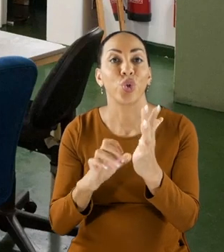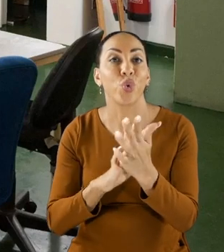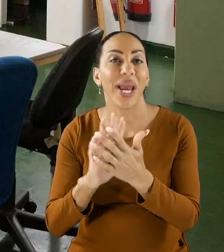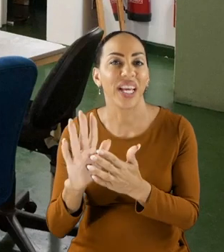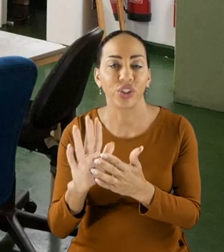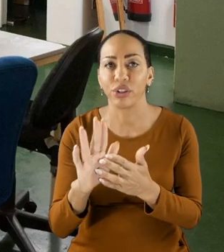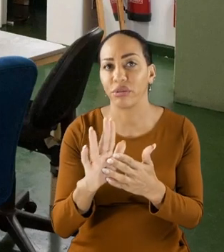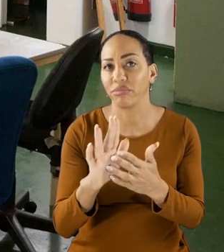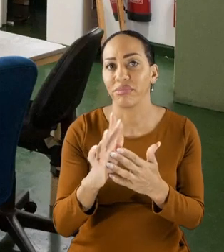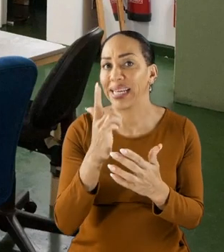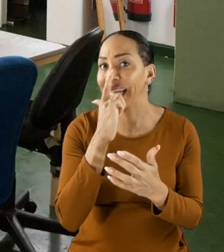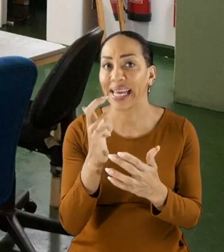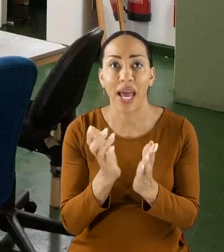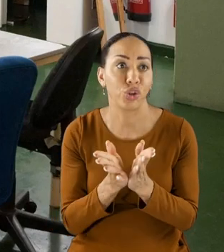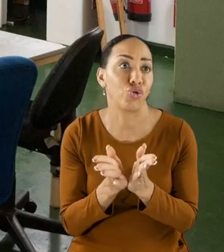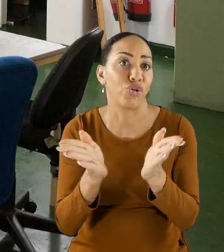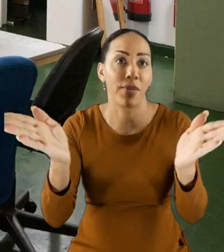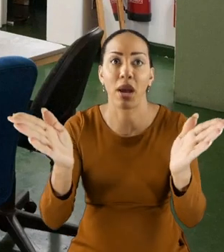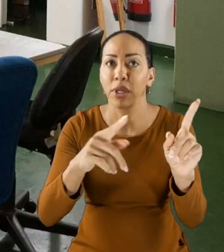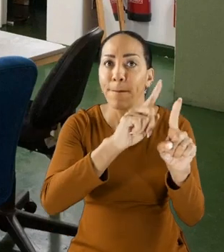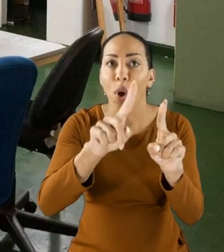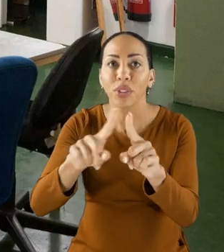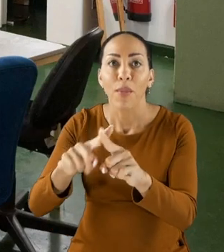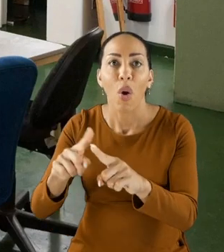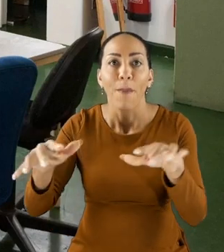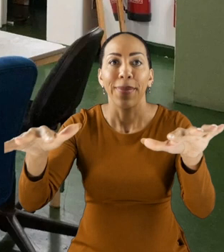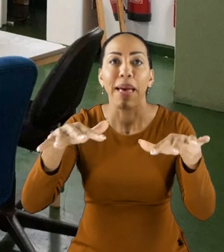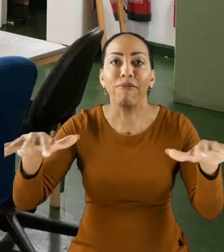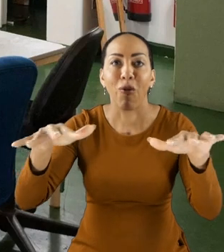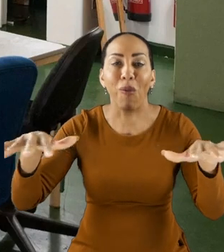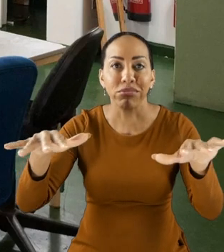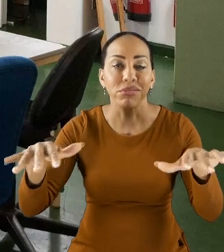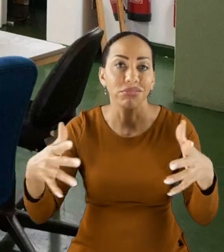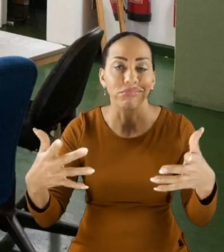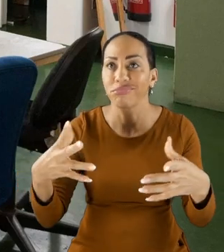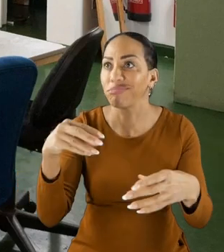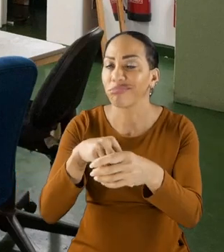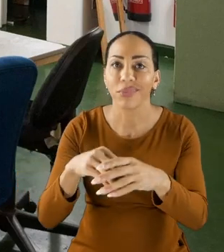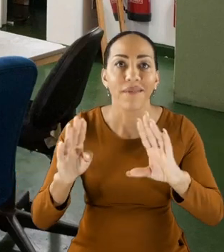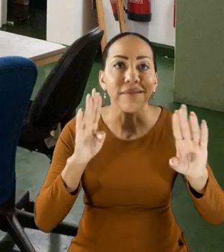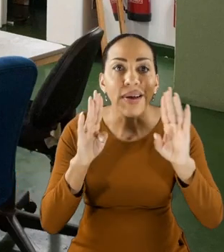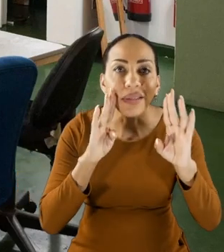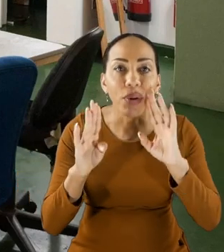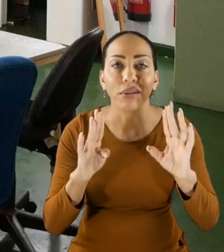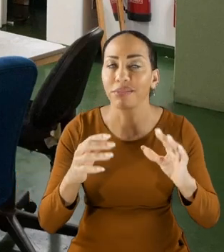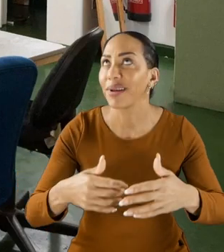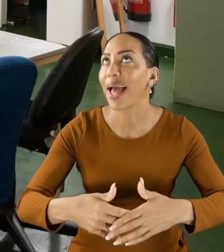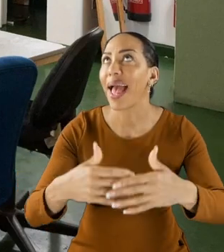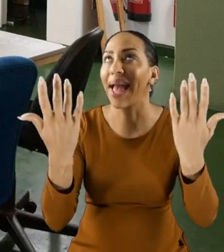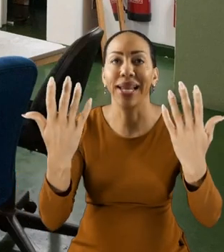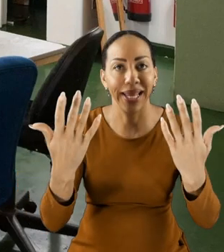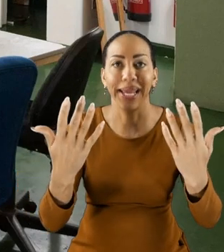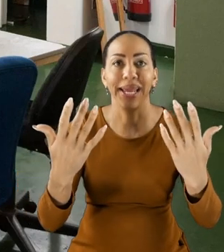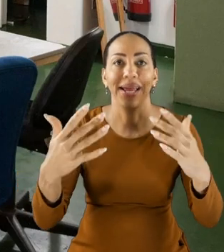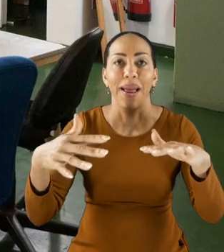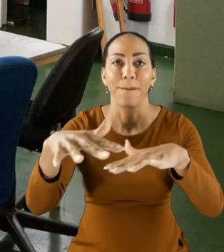or whatever other platforms people want to use. It can go multiple platforms. We can stream it out. But it can